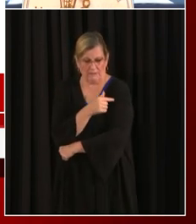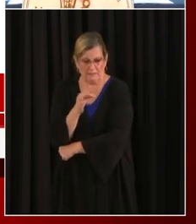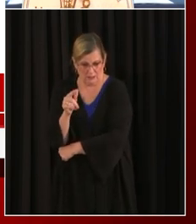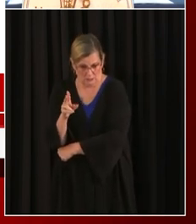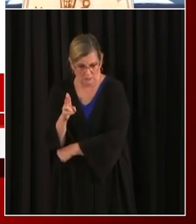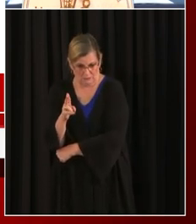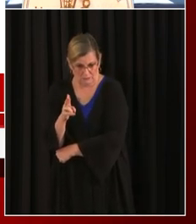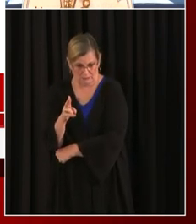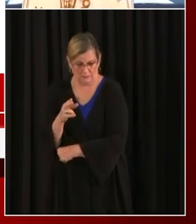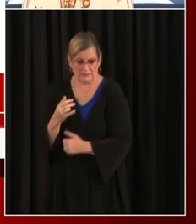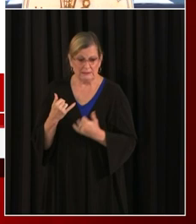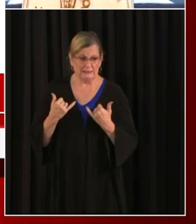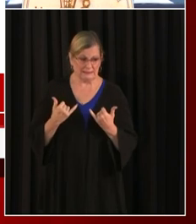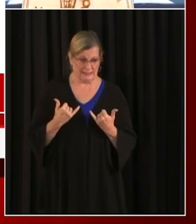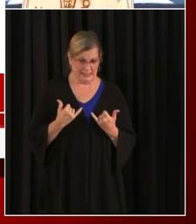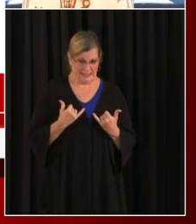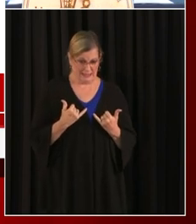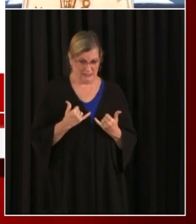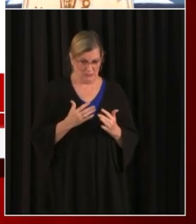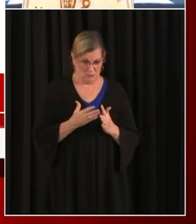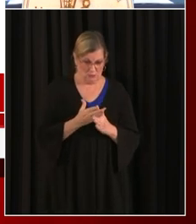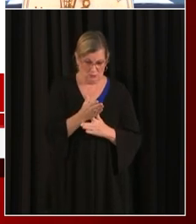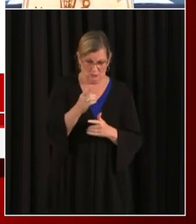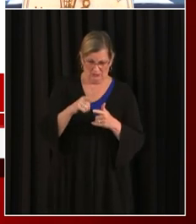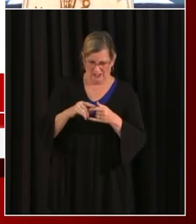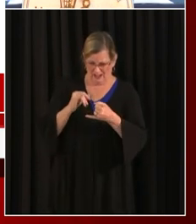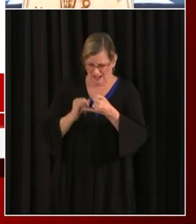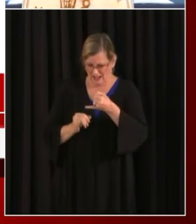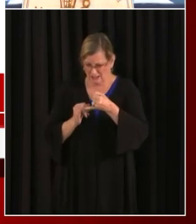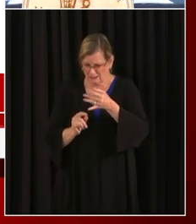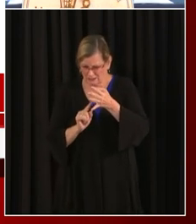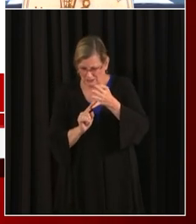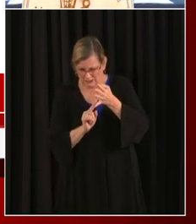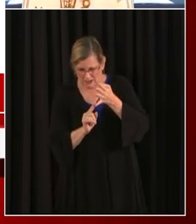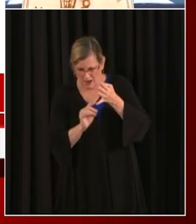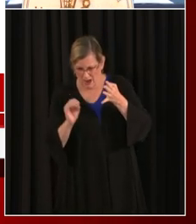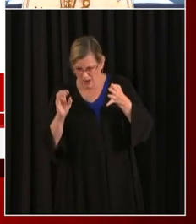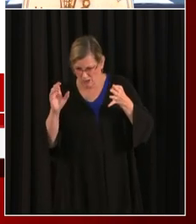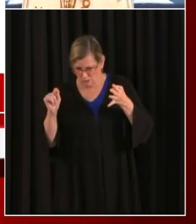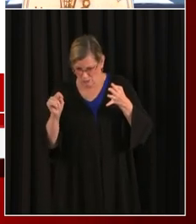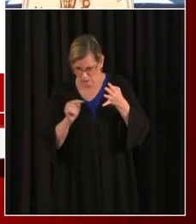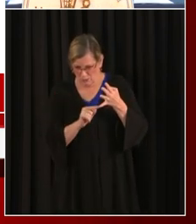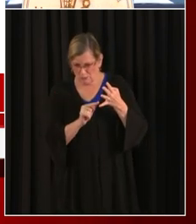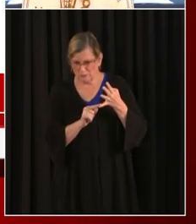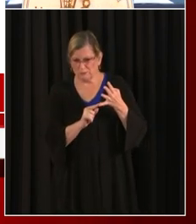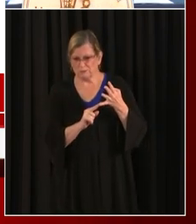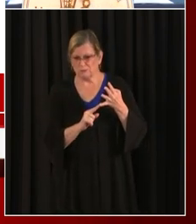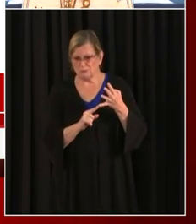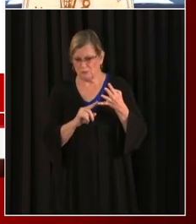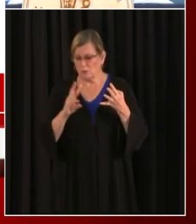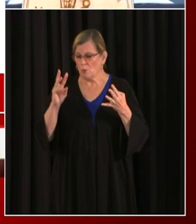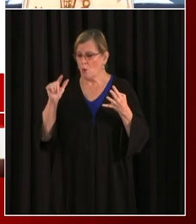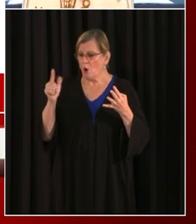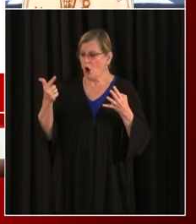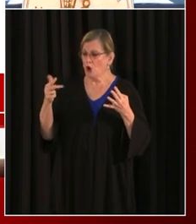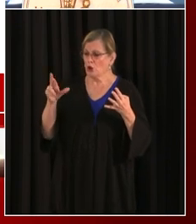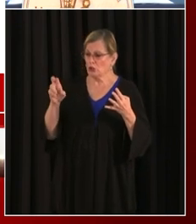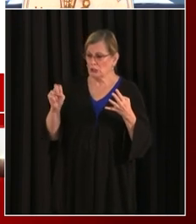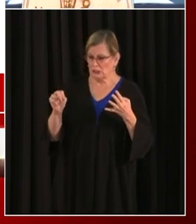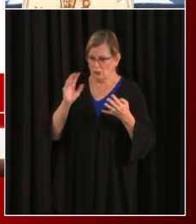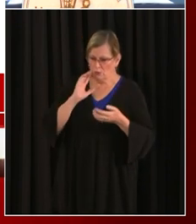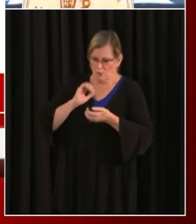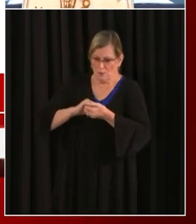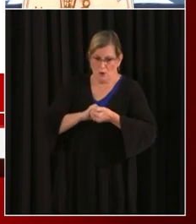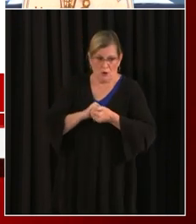So now through the end of October, Walgreens will be a testing partner with us, and